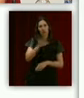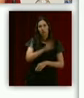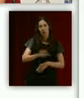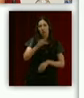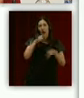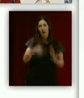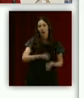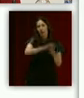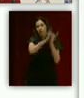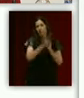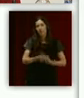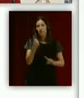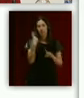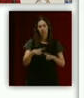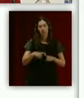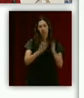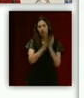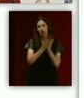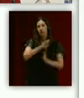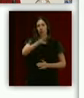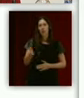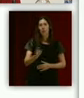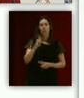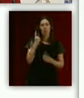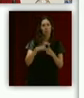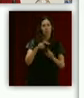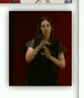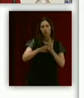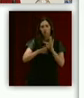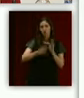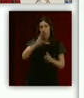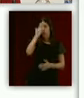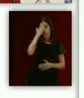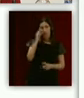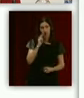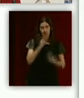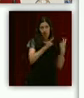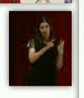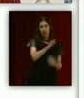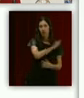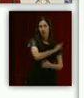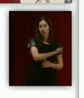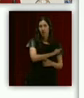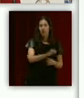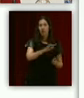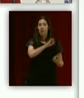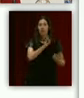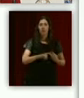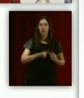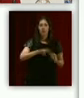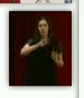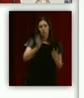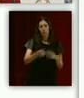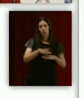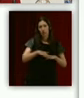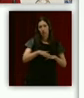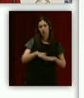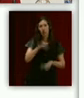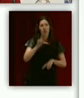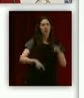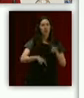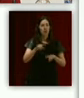do so, instead of only having one single letter matrix, we will have various matrices. One will be the main menu, which is the one that